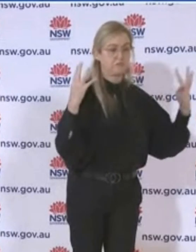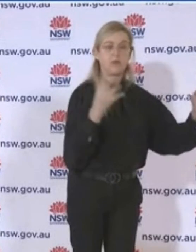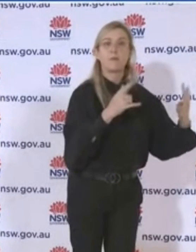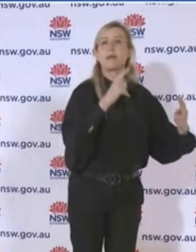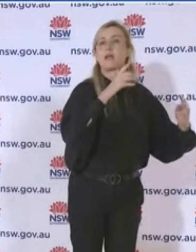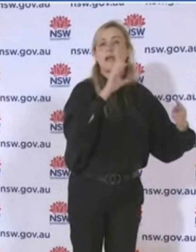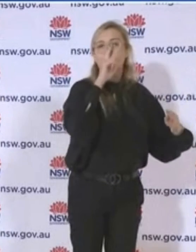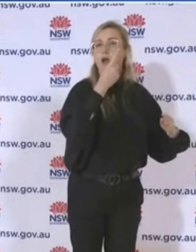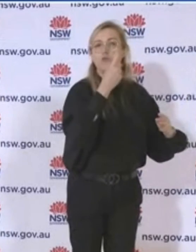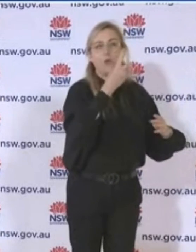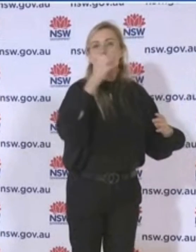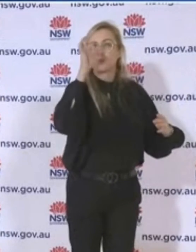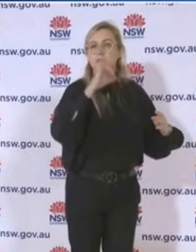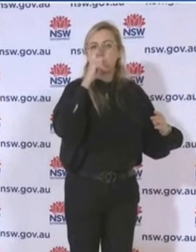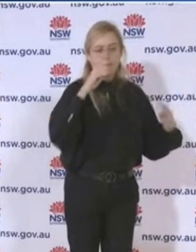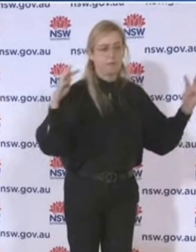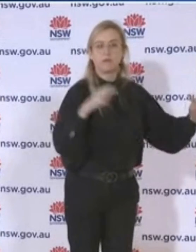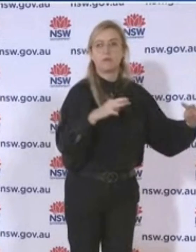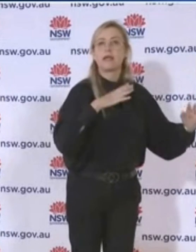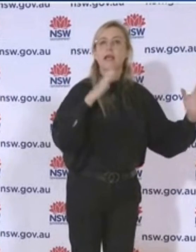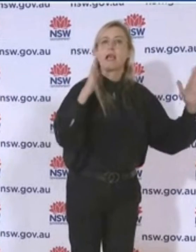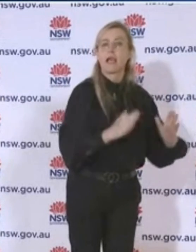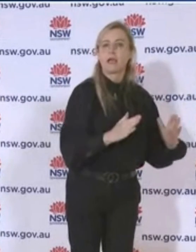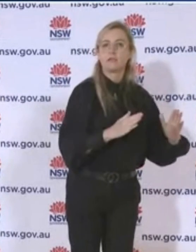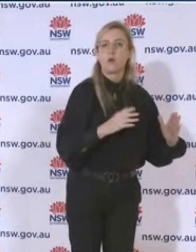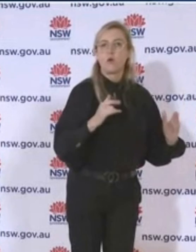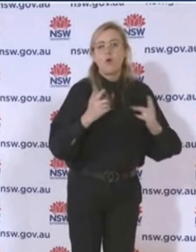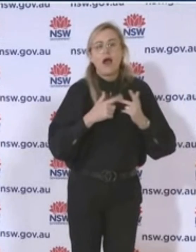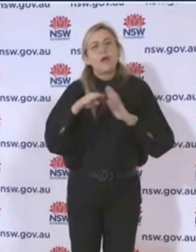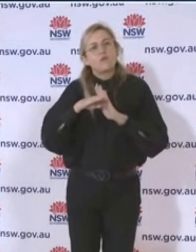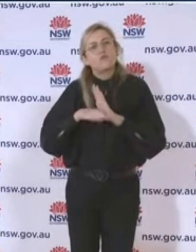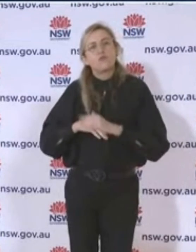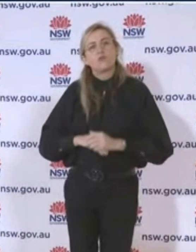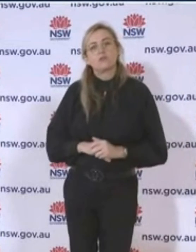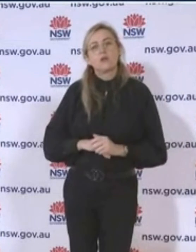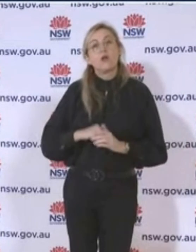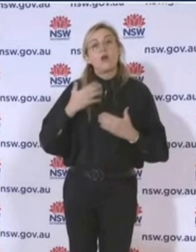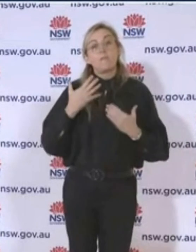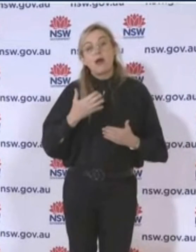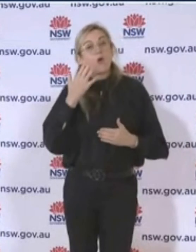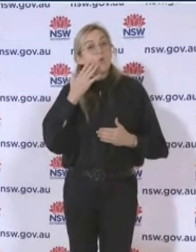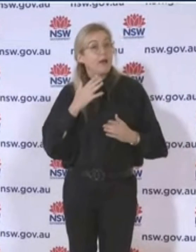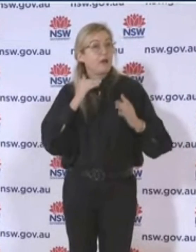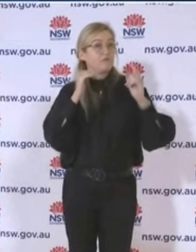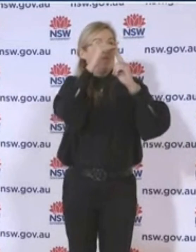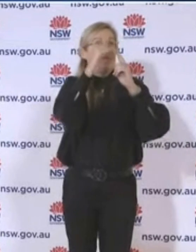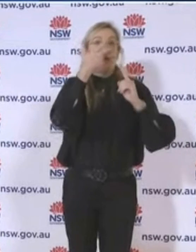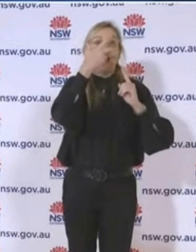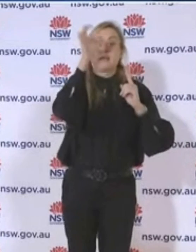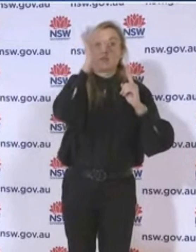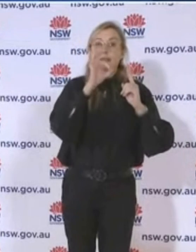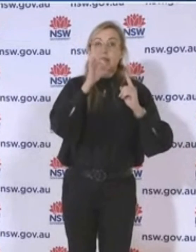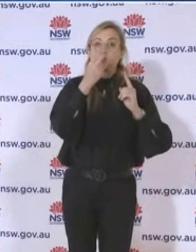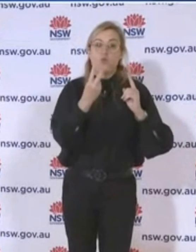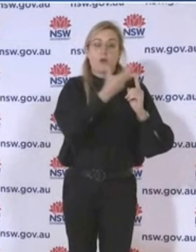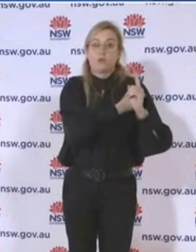down, but no way will we need a statewide lockdown once you get to 80% double dose. And that's the key number that we need to